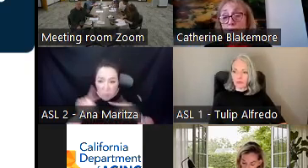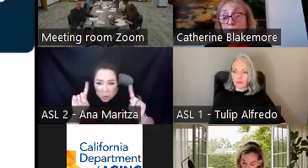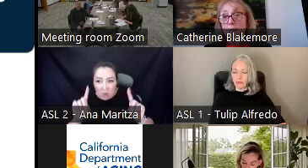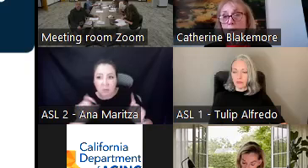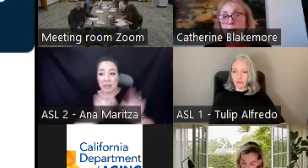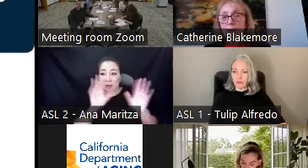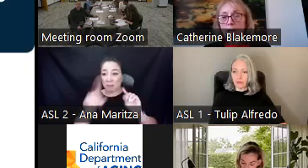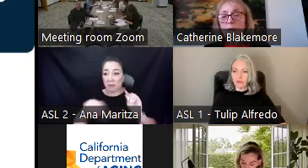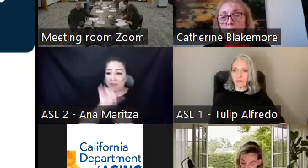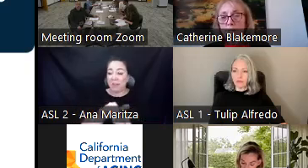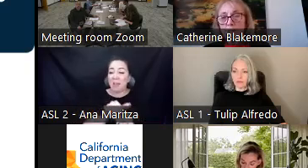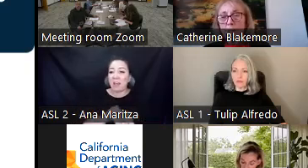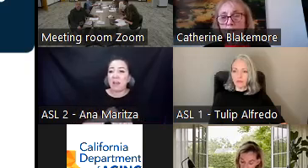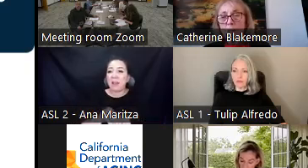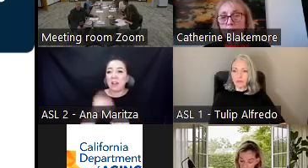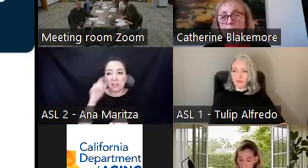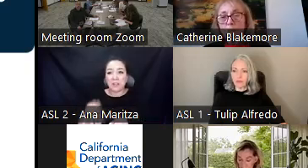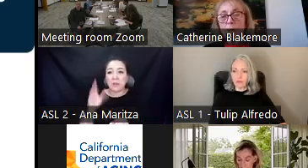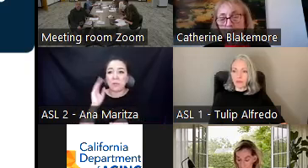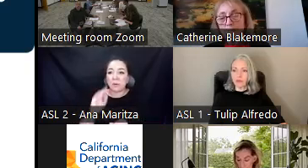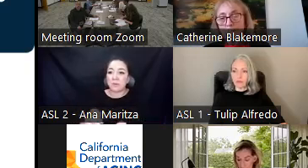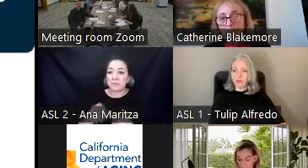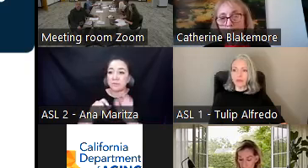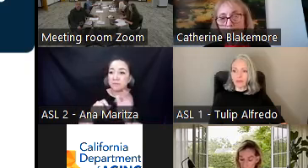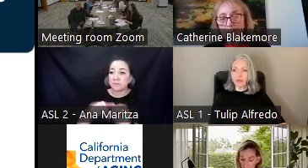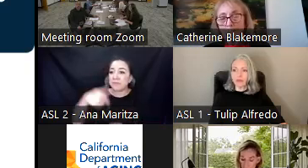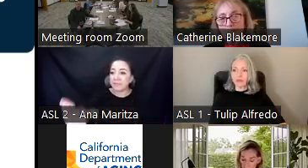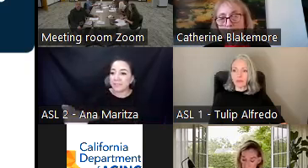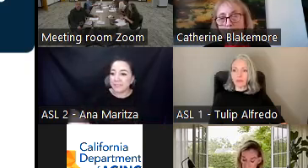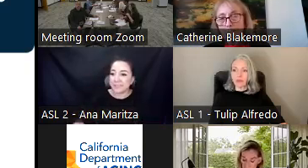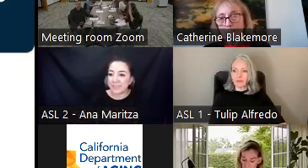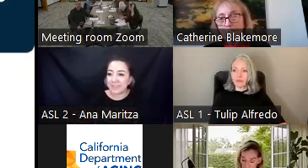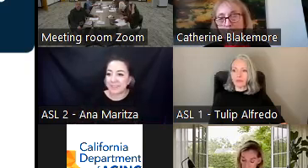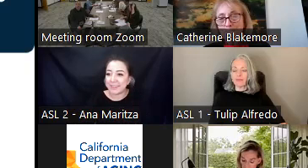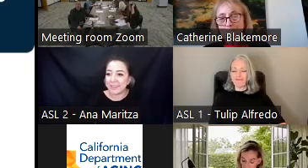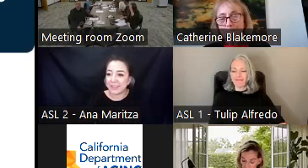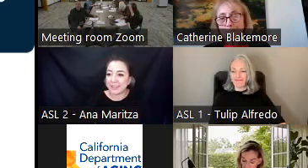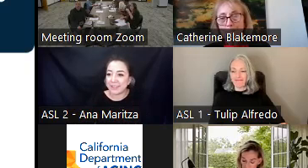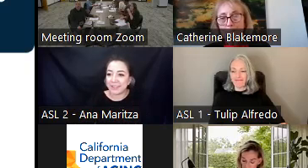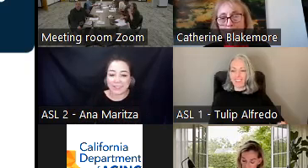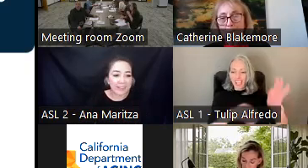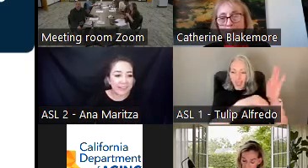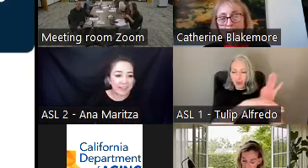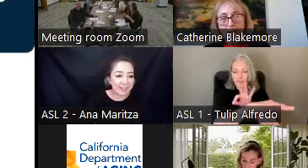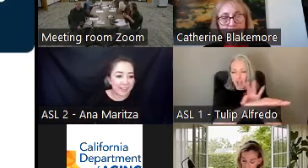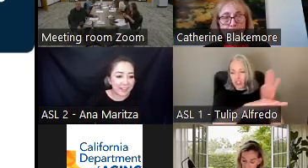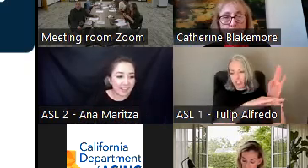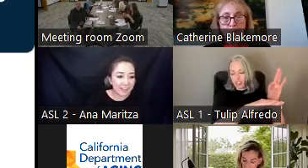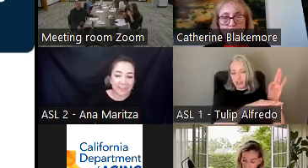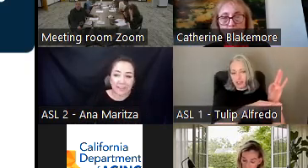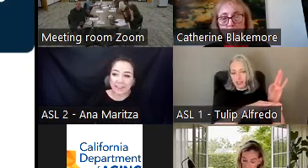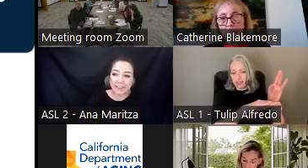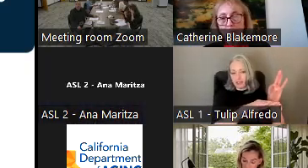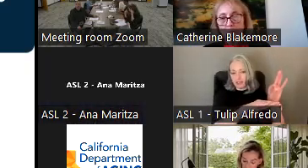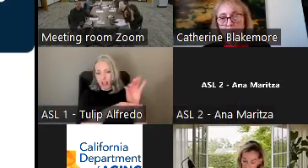that. So I think that was it would, because it would be it would function, at least the way people have been talking about it, it would function